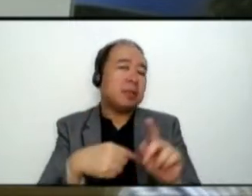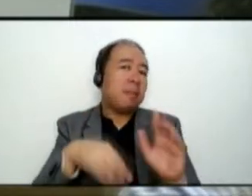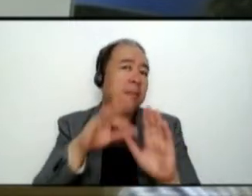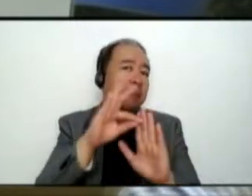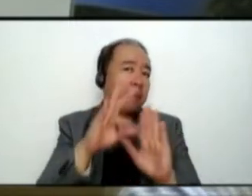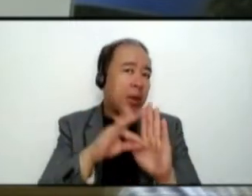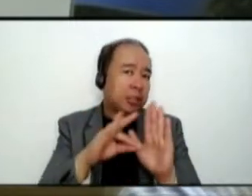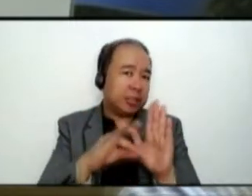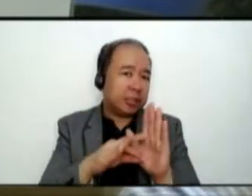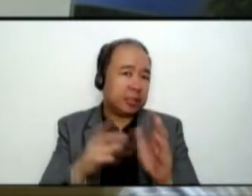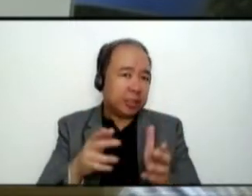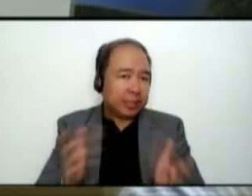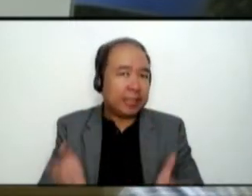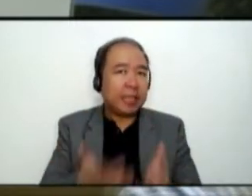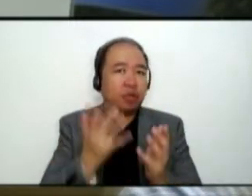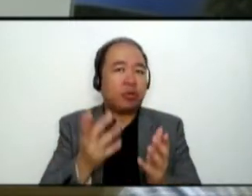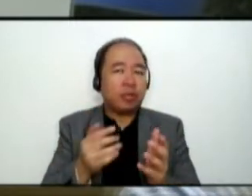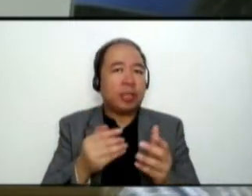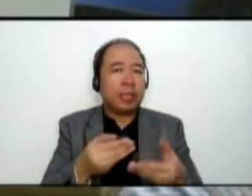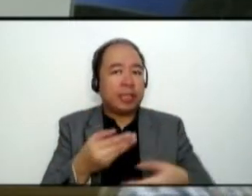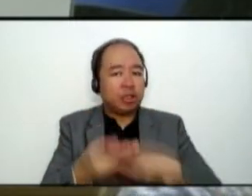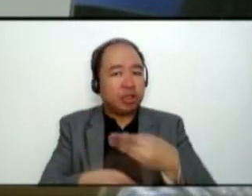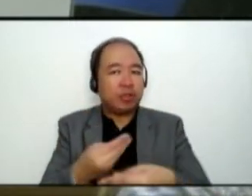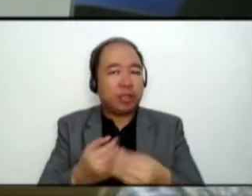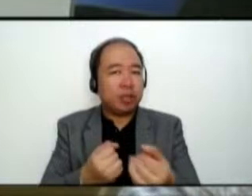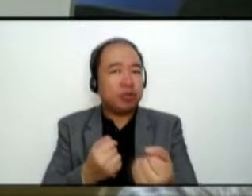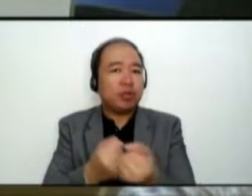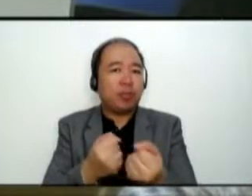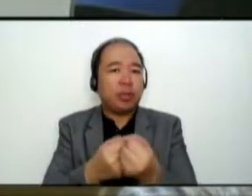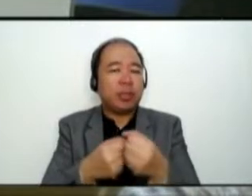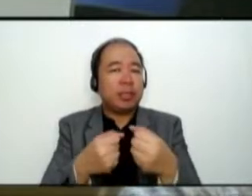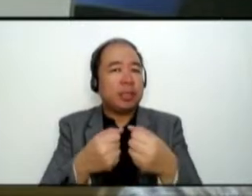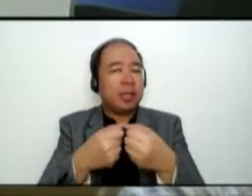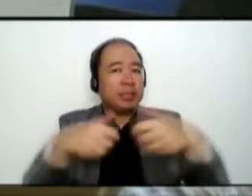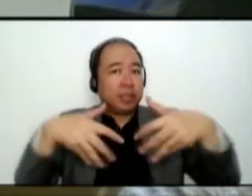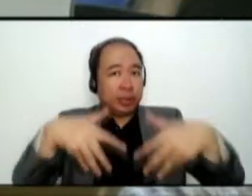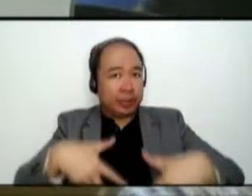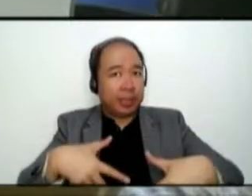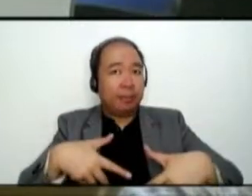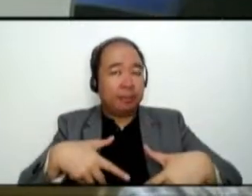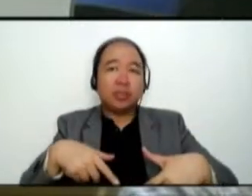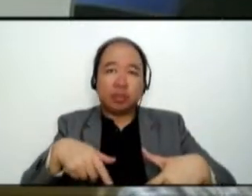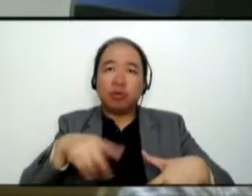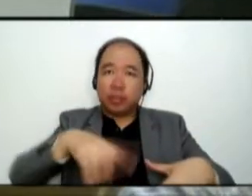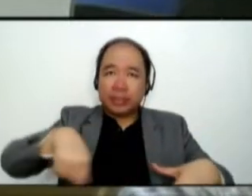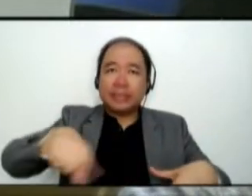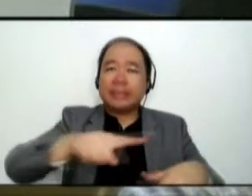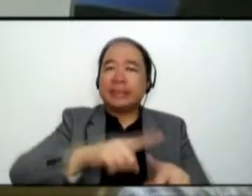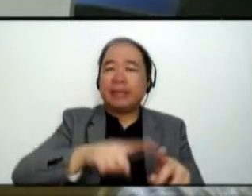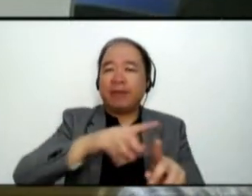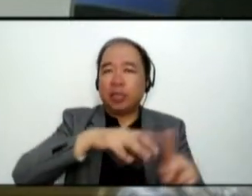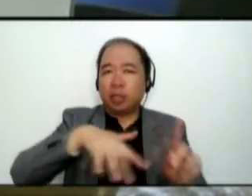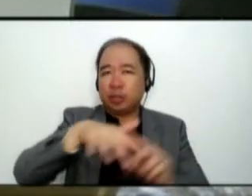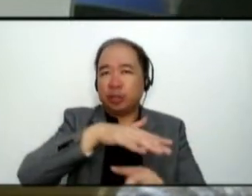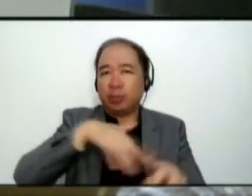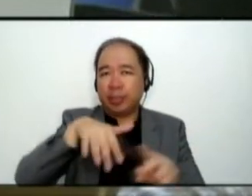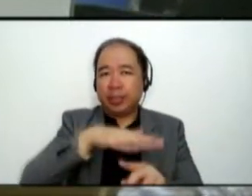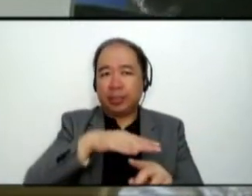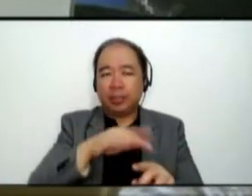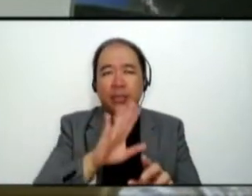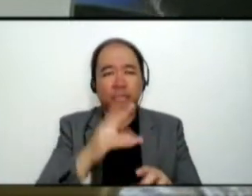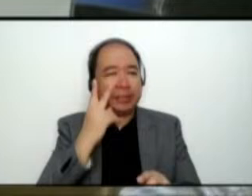encourage generational support mechanisms in familial circumstances rather than being seen